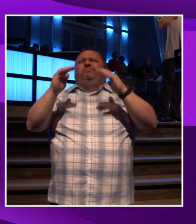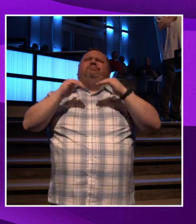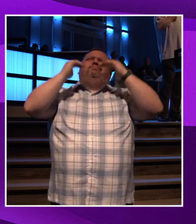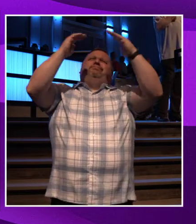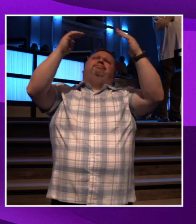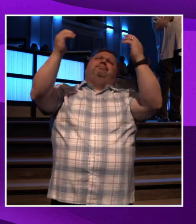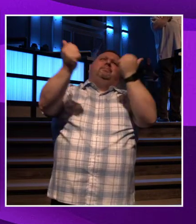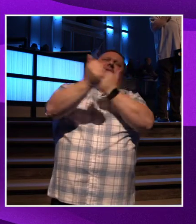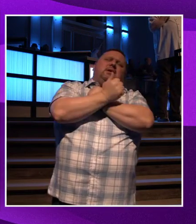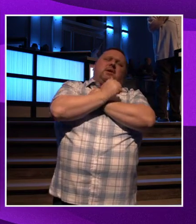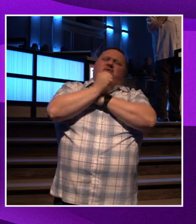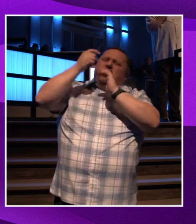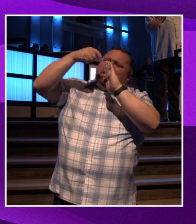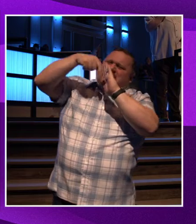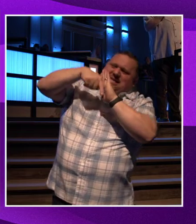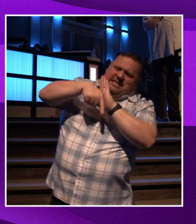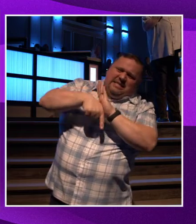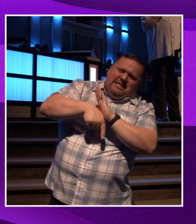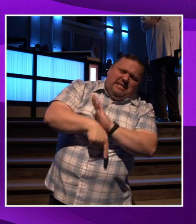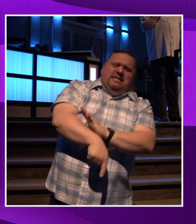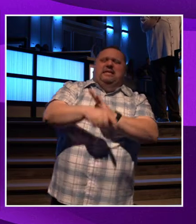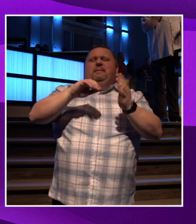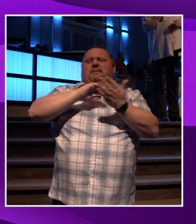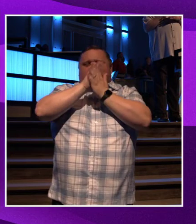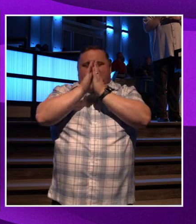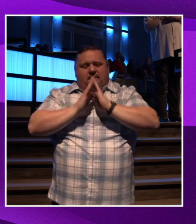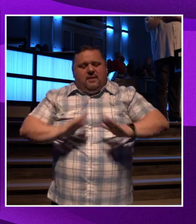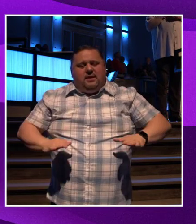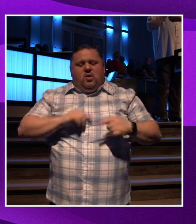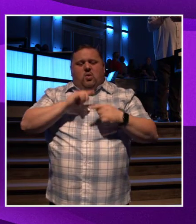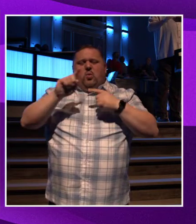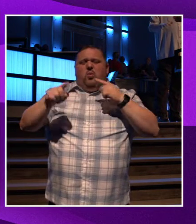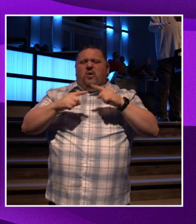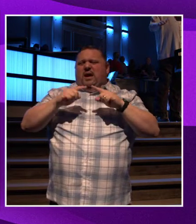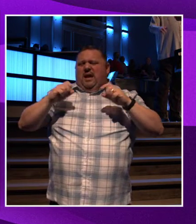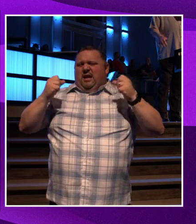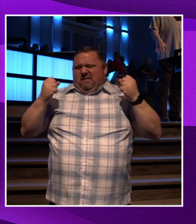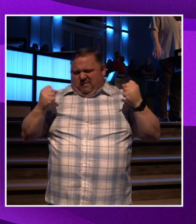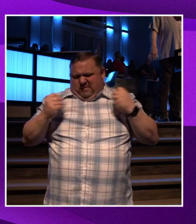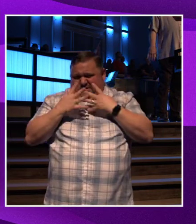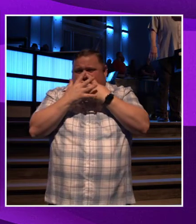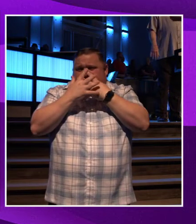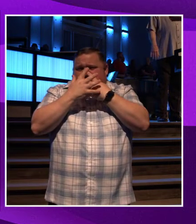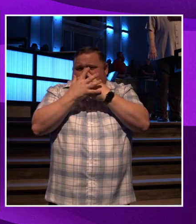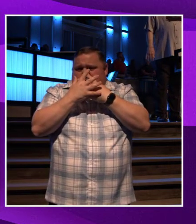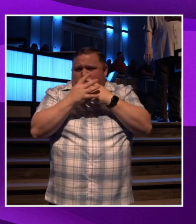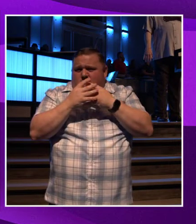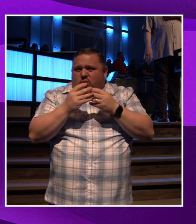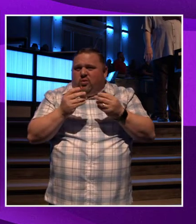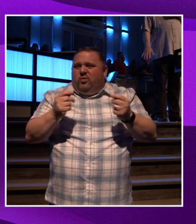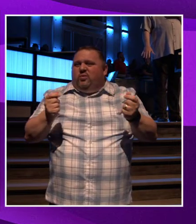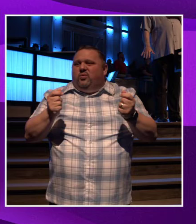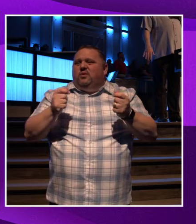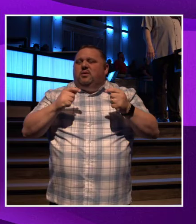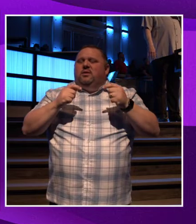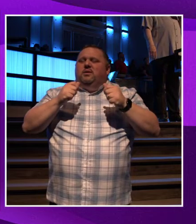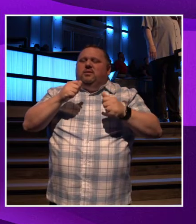of love, what depths of peace, when fears are still,